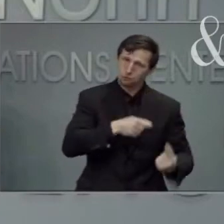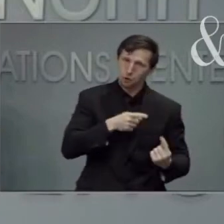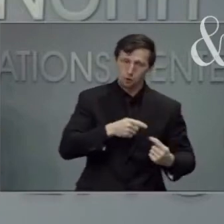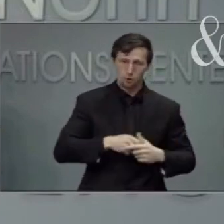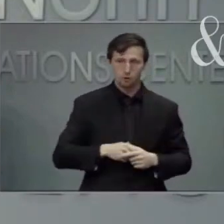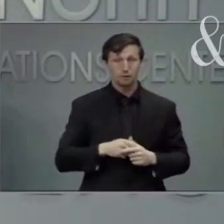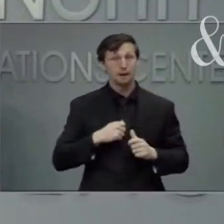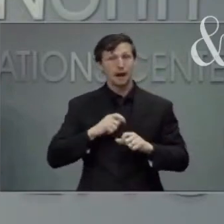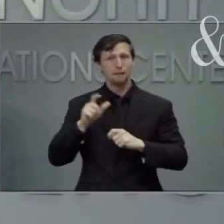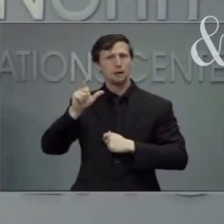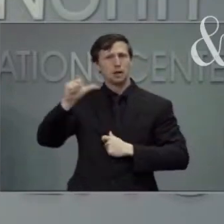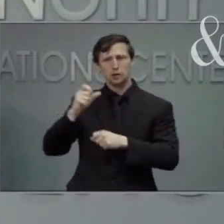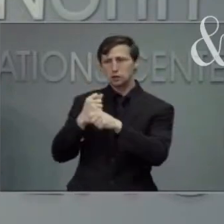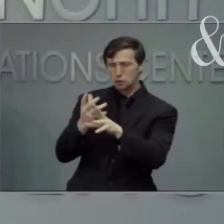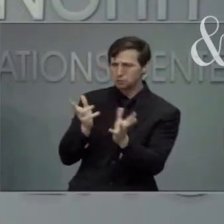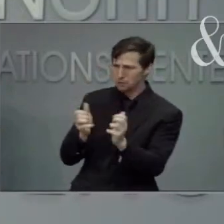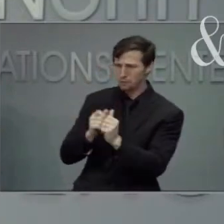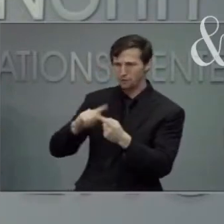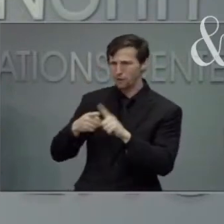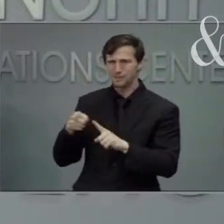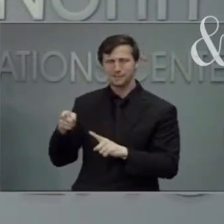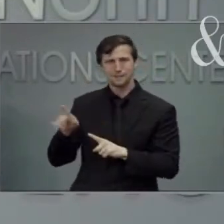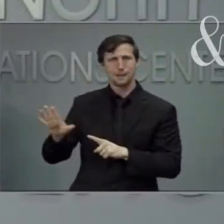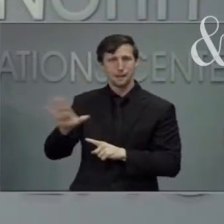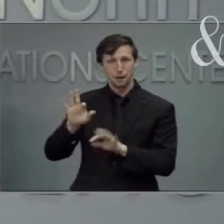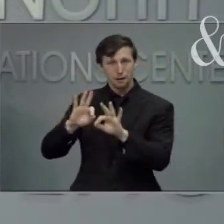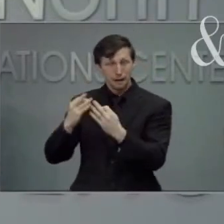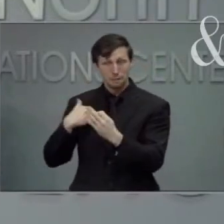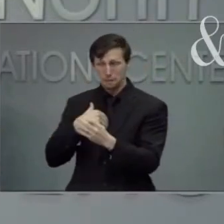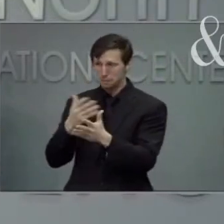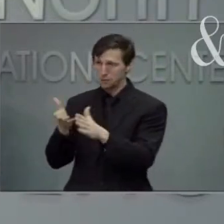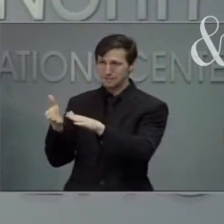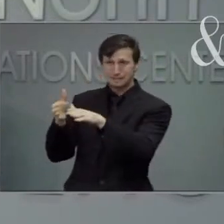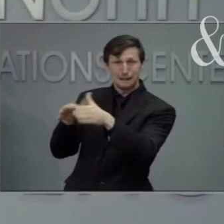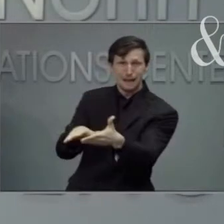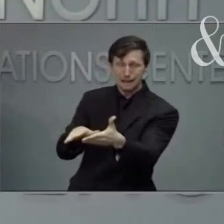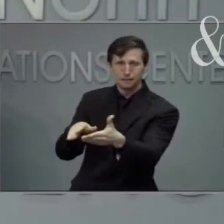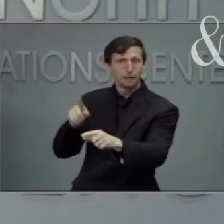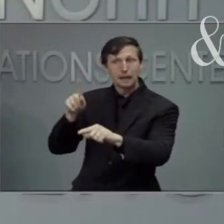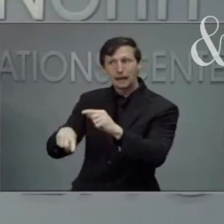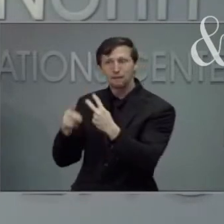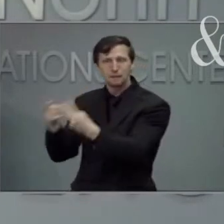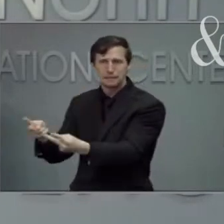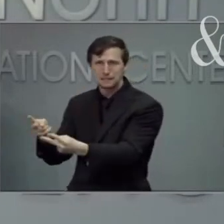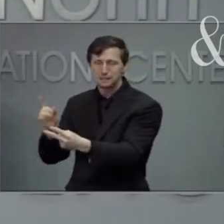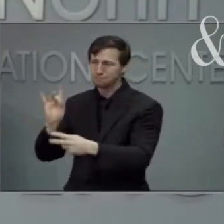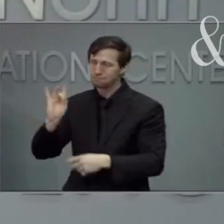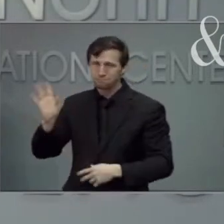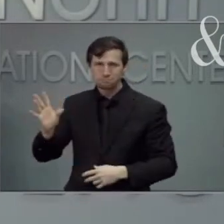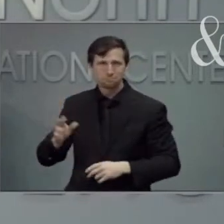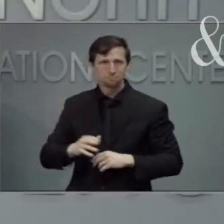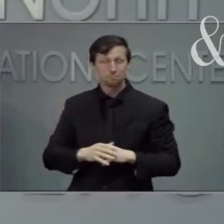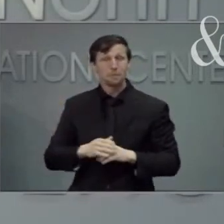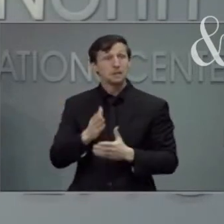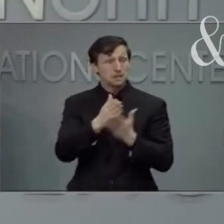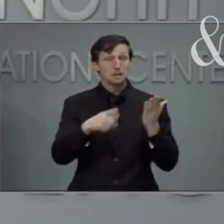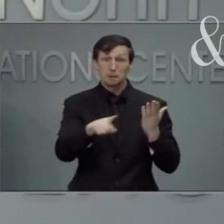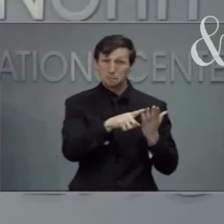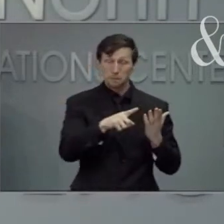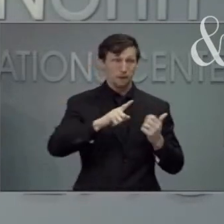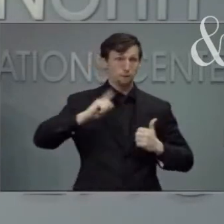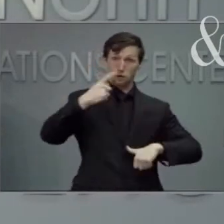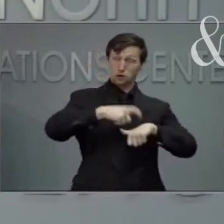to COVID who had to be apart from them when they died. I've talked to people who received an unemployment check for the first time